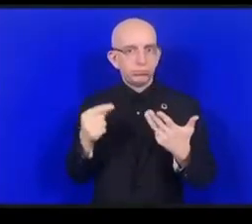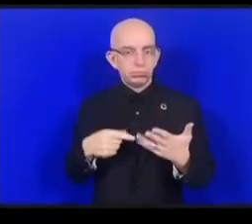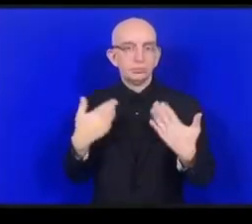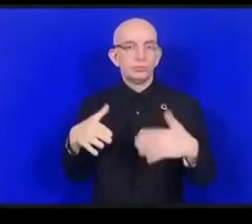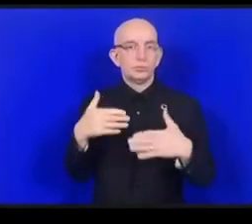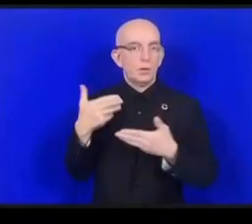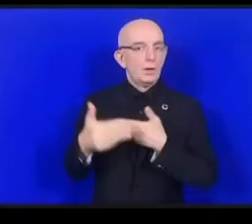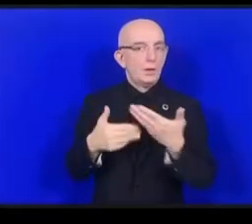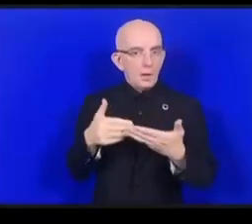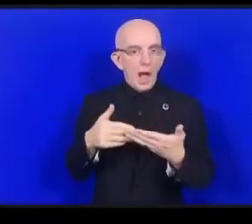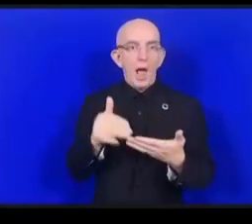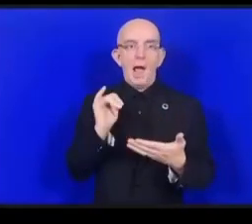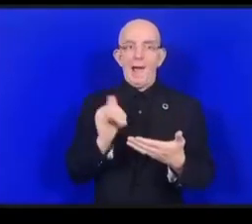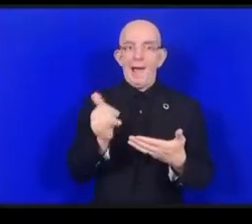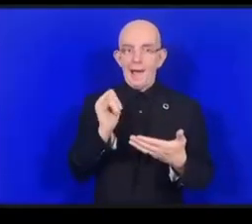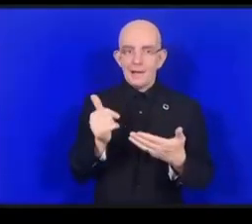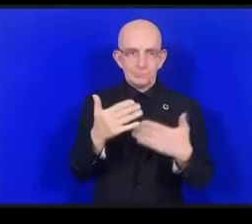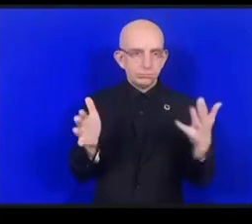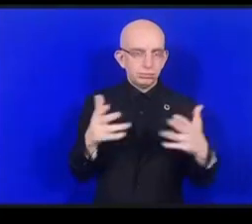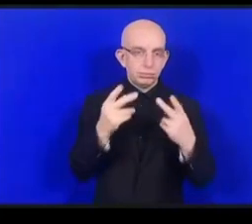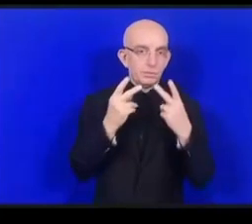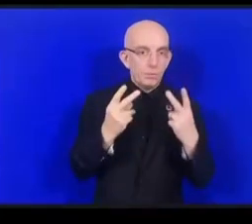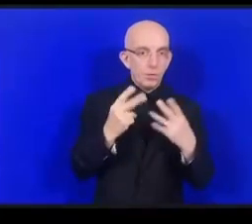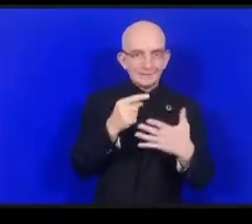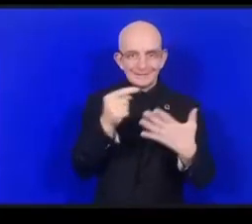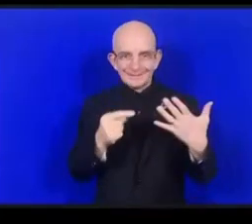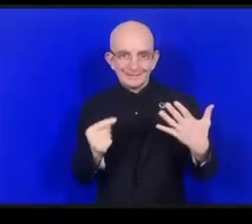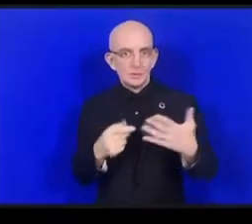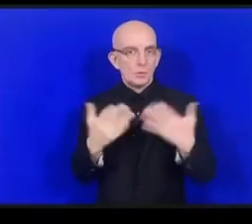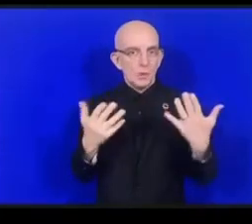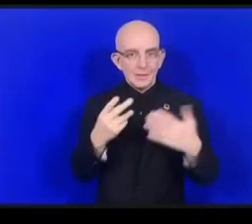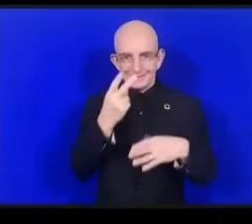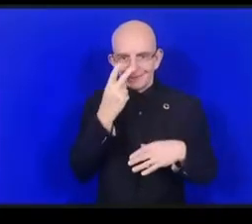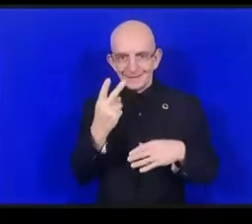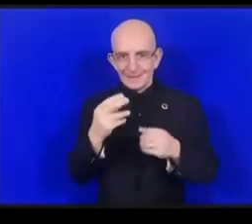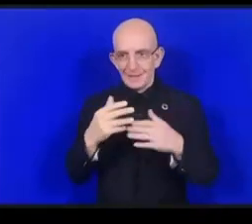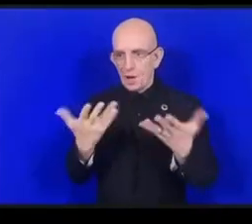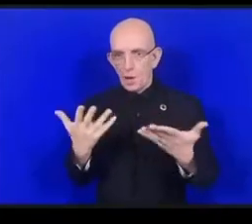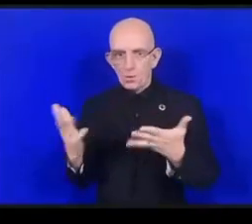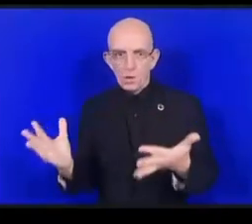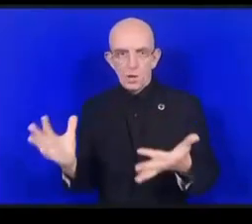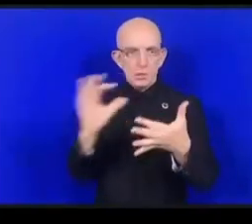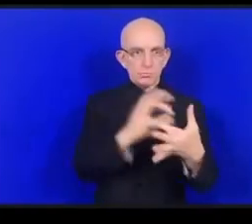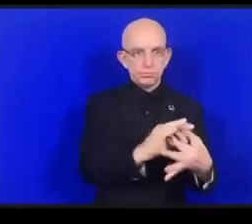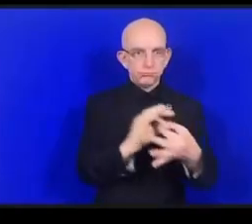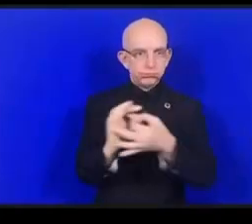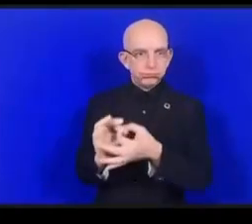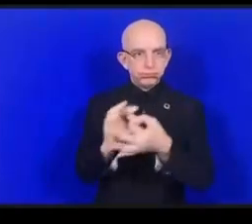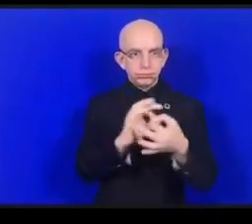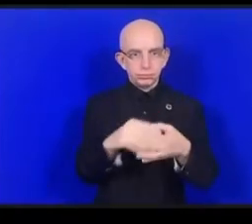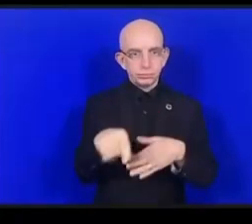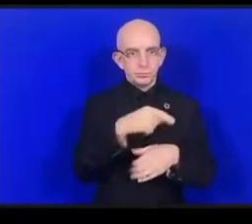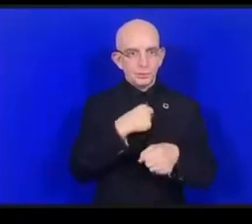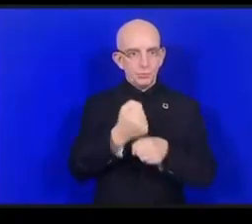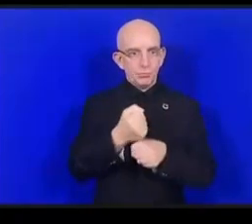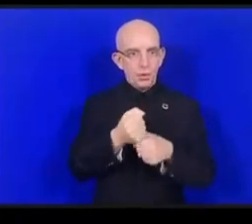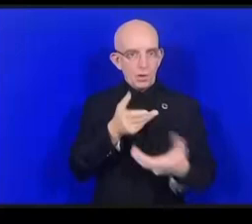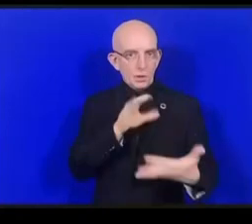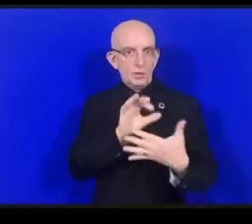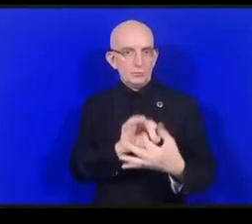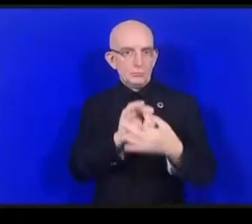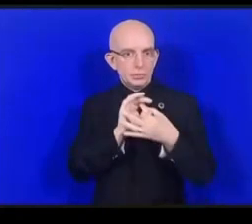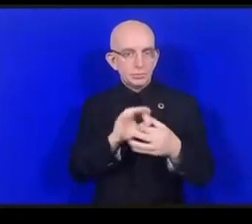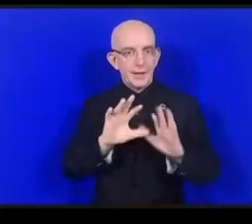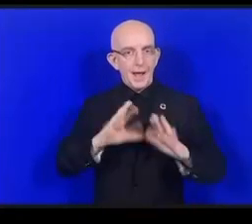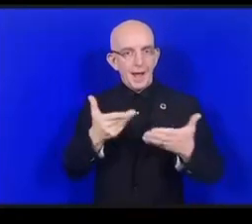interacting with us, how we worked with them, how we treated them, how we used and took care of them so that people